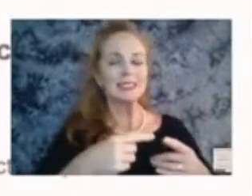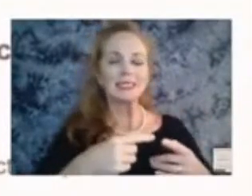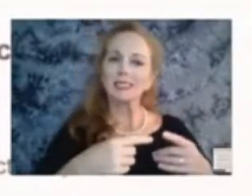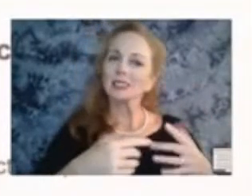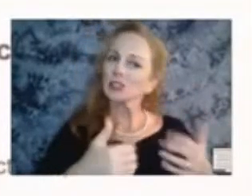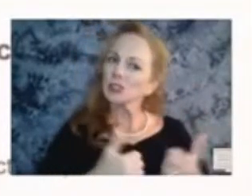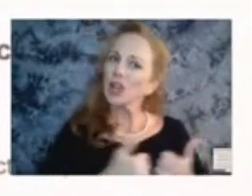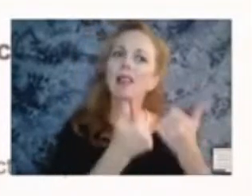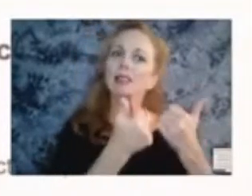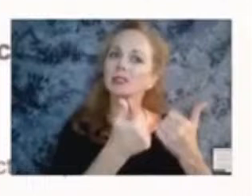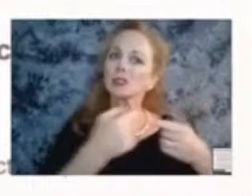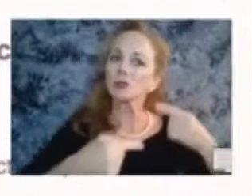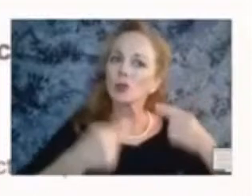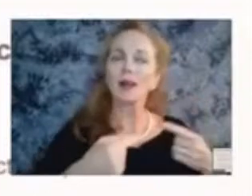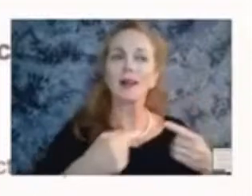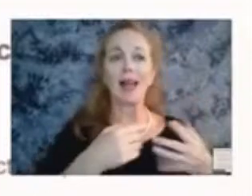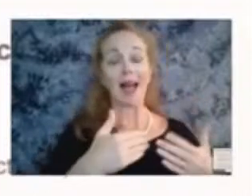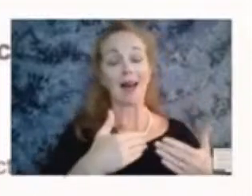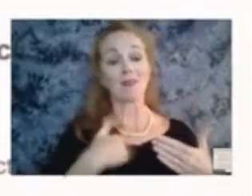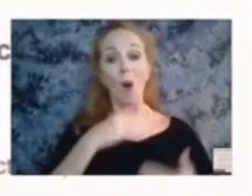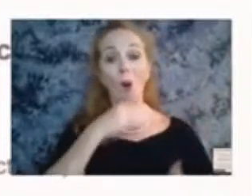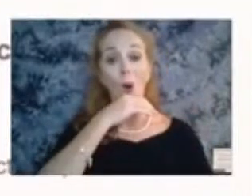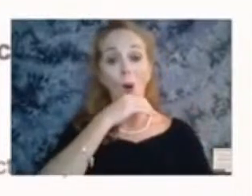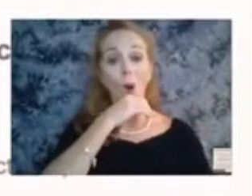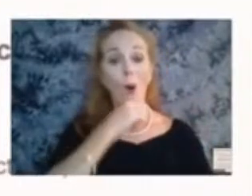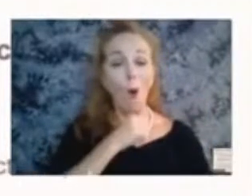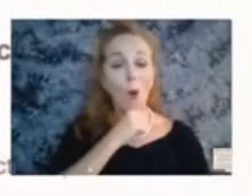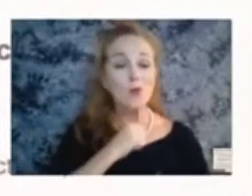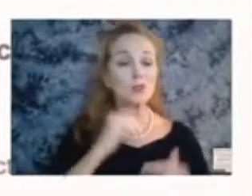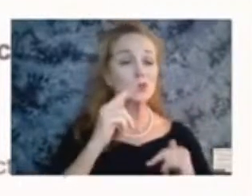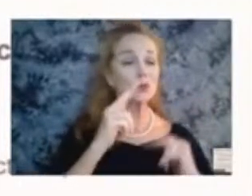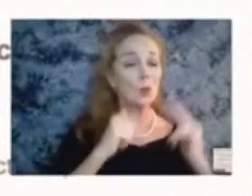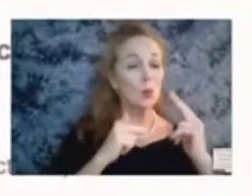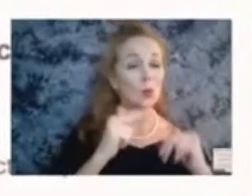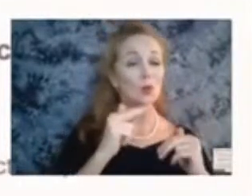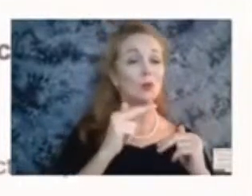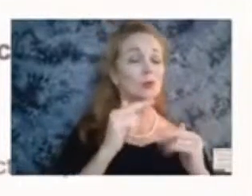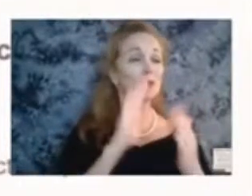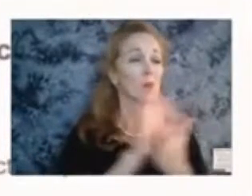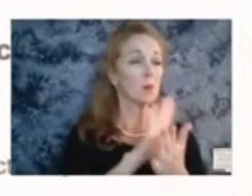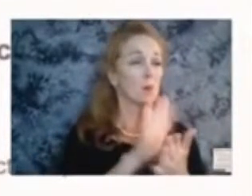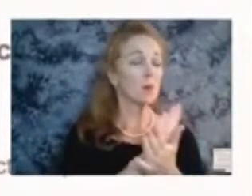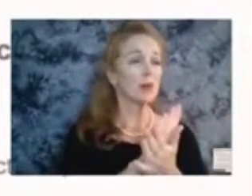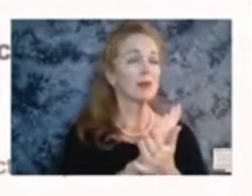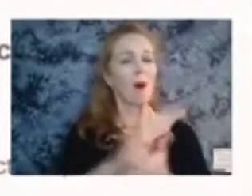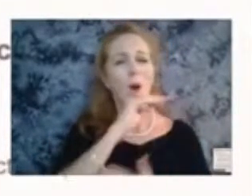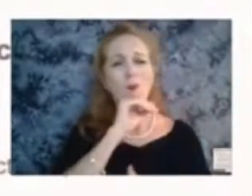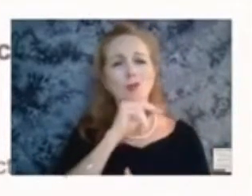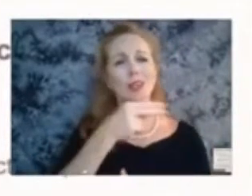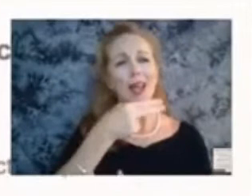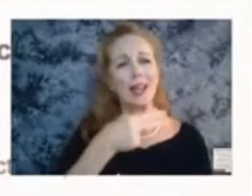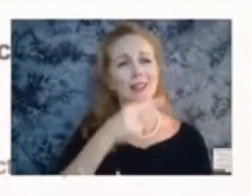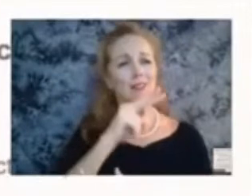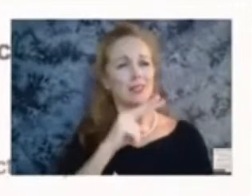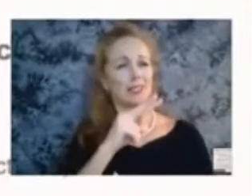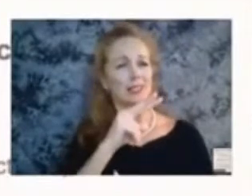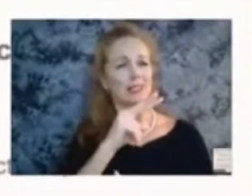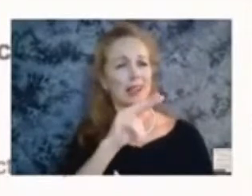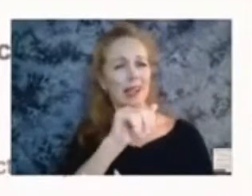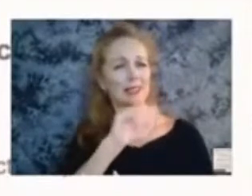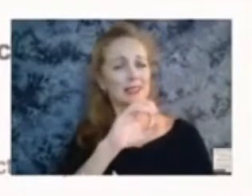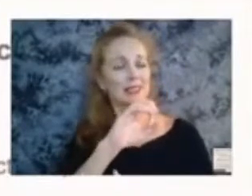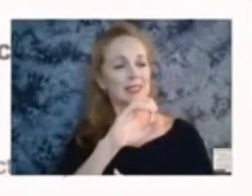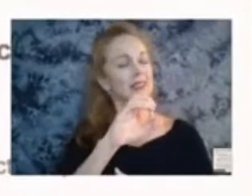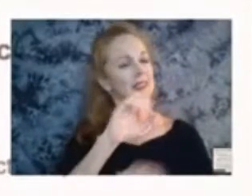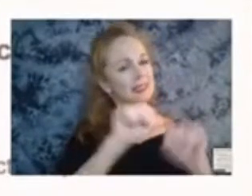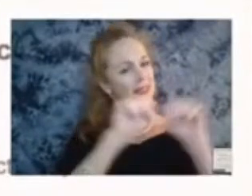challenge of having older buildings, older HVAC systems, and some districts are taking different initiatives, but all